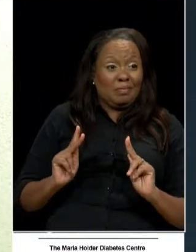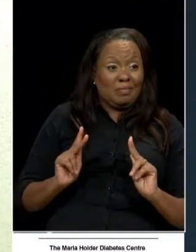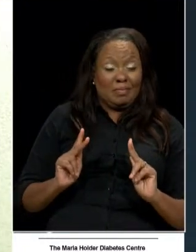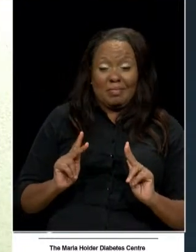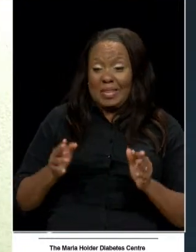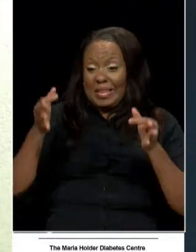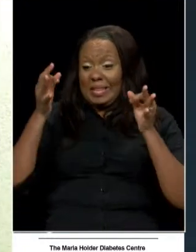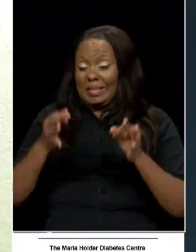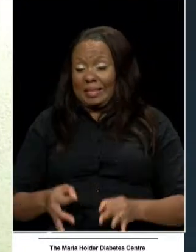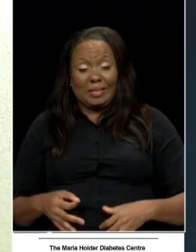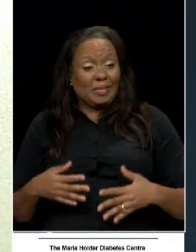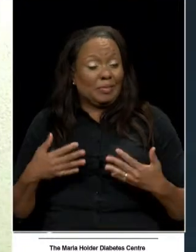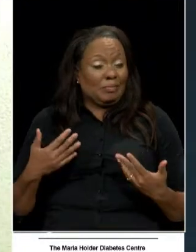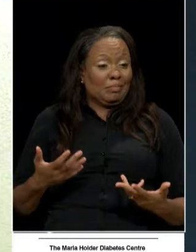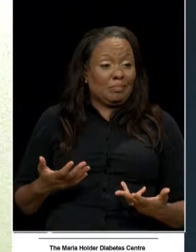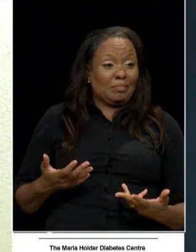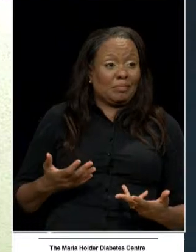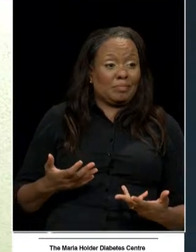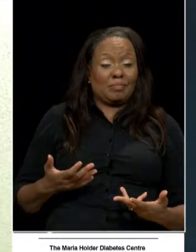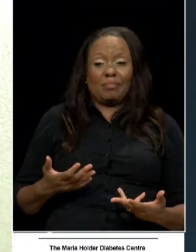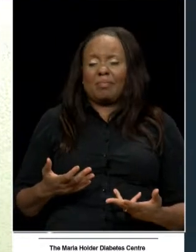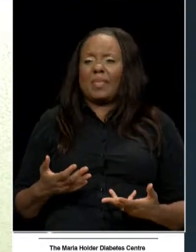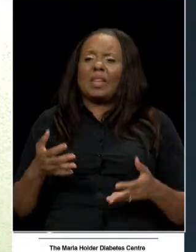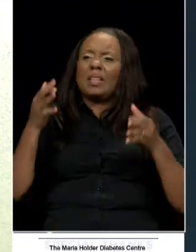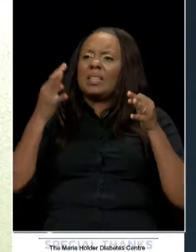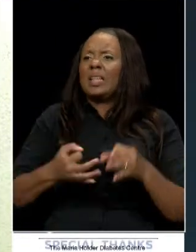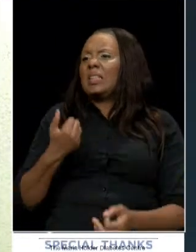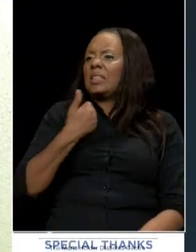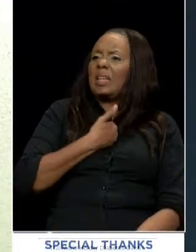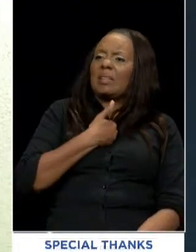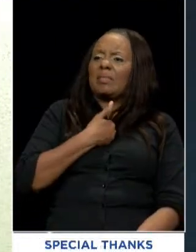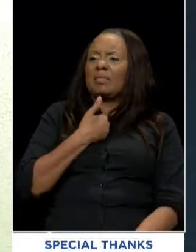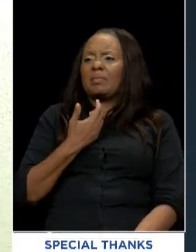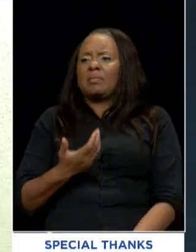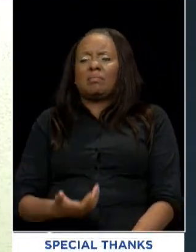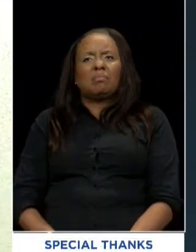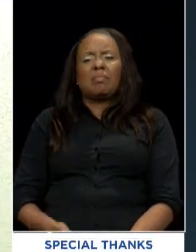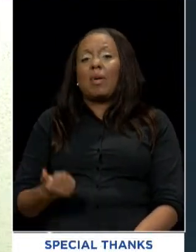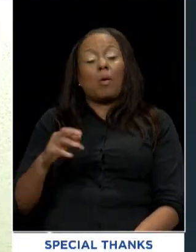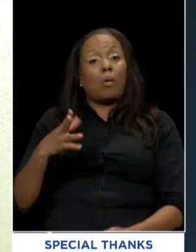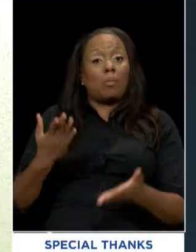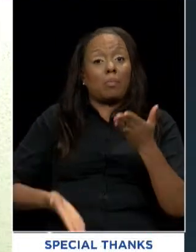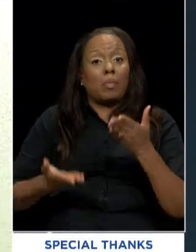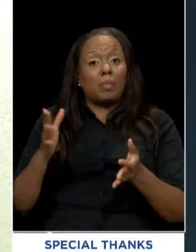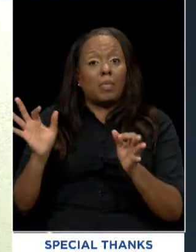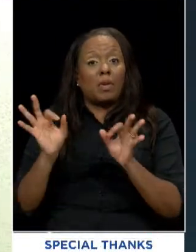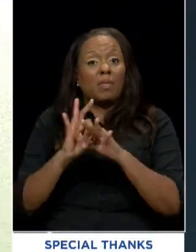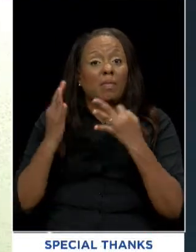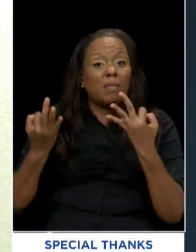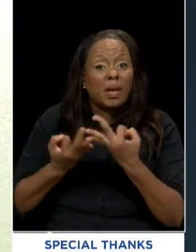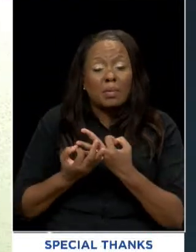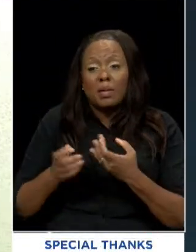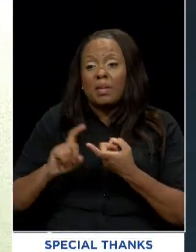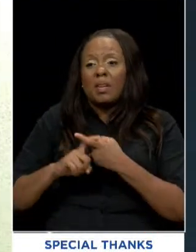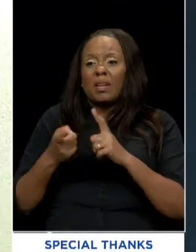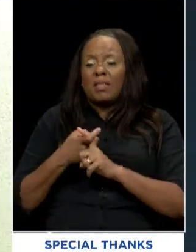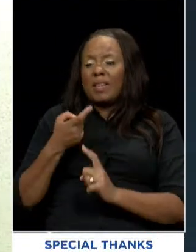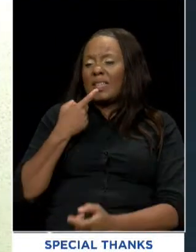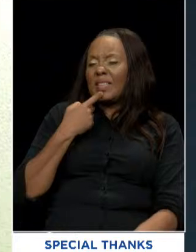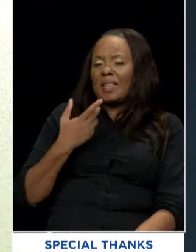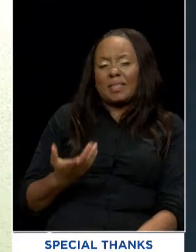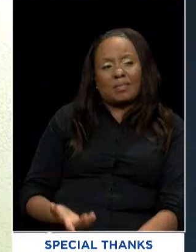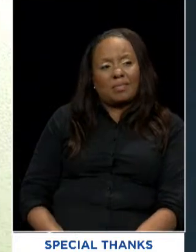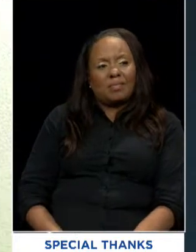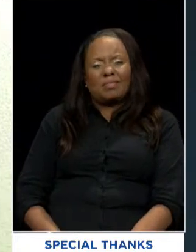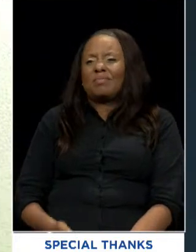the patient makes a decision, sometimes on the advice of relatives or trusted friends and so on, that look,